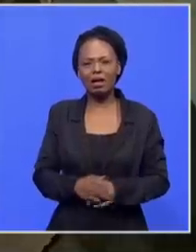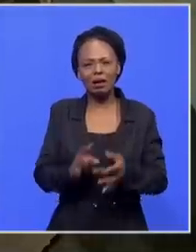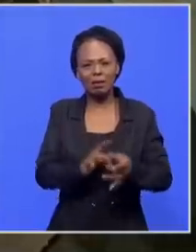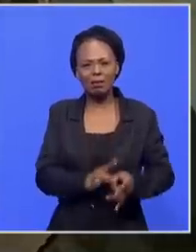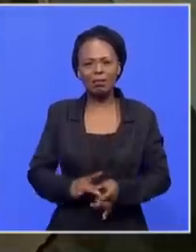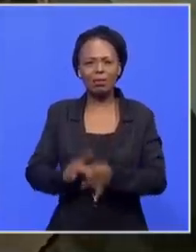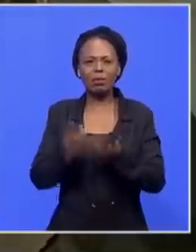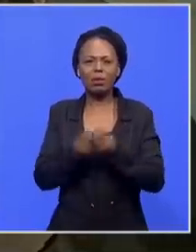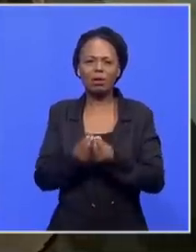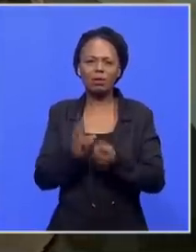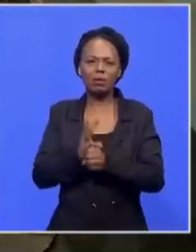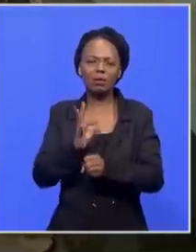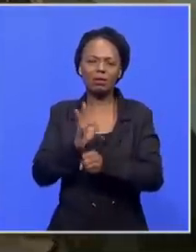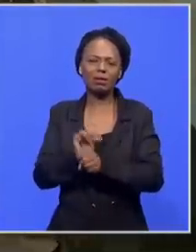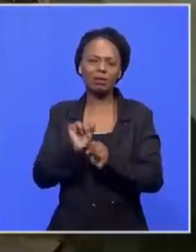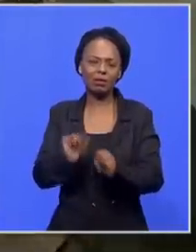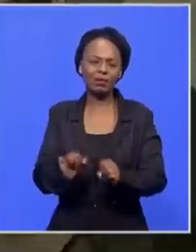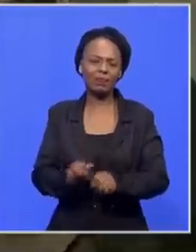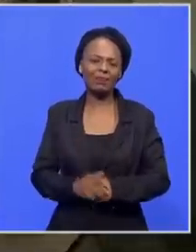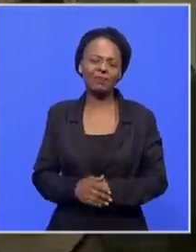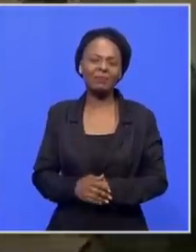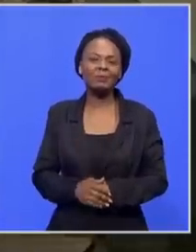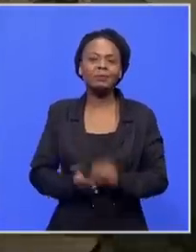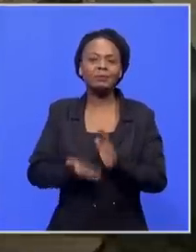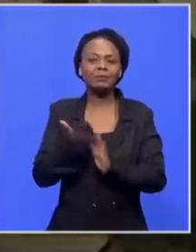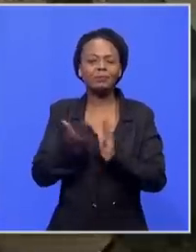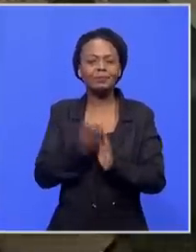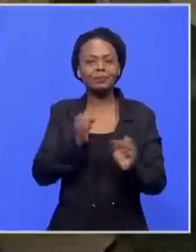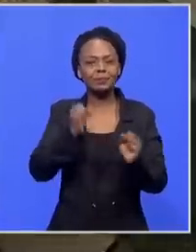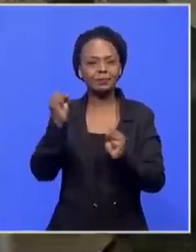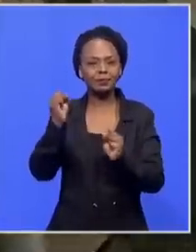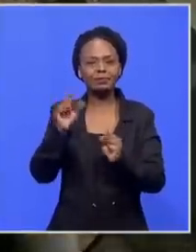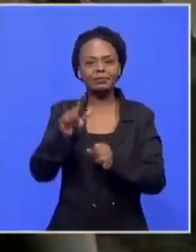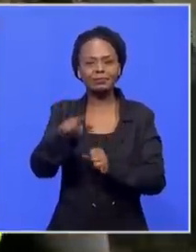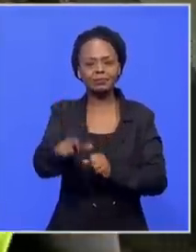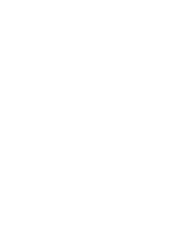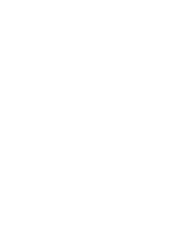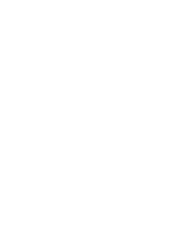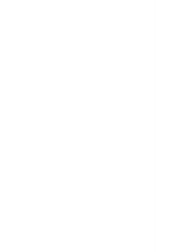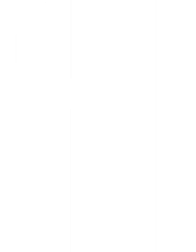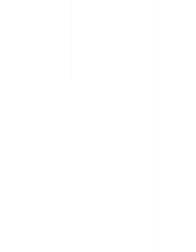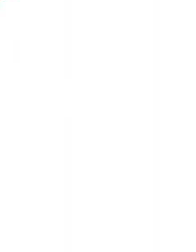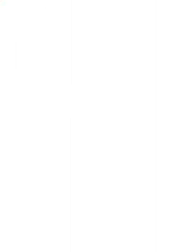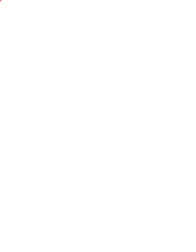But we'll come back a little bit later with some more developments. For now, we toss it back to studio.